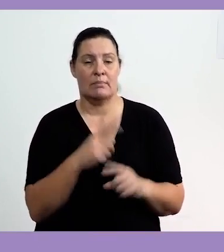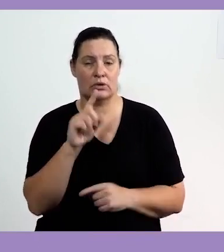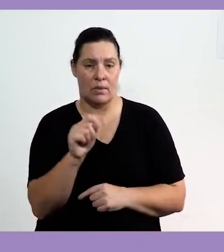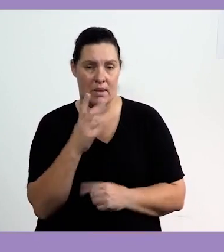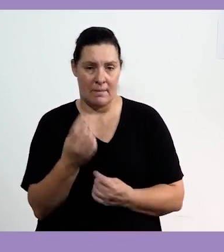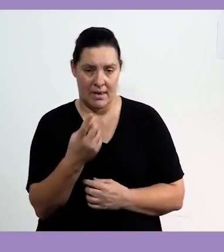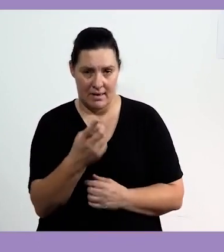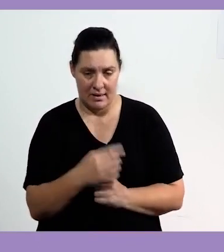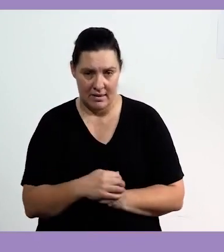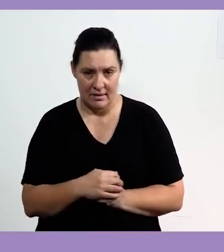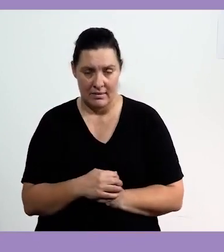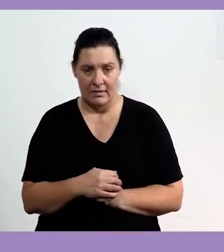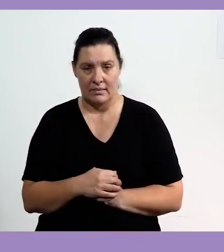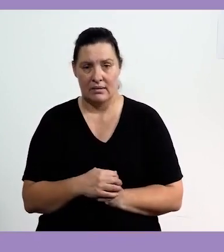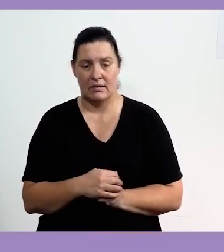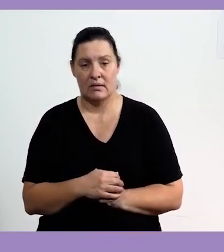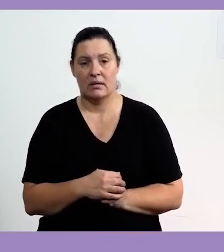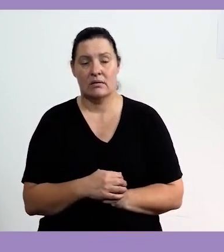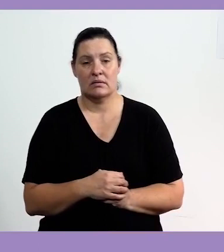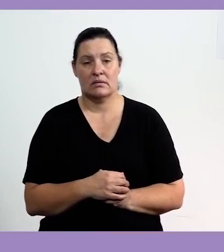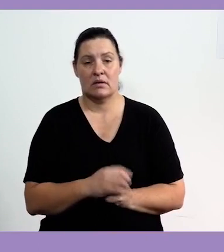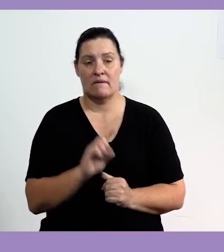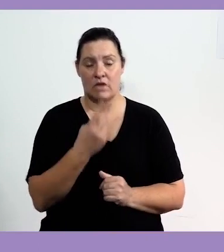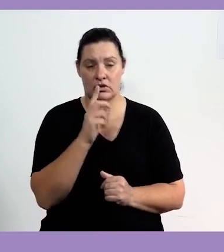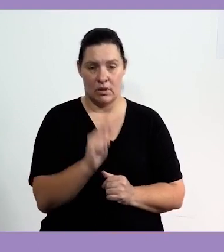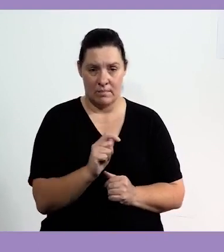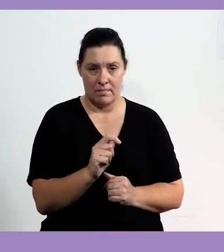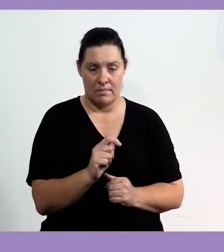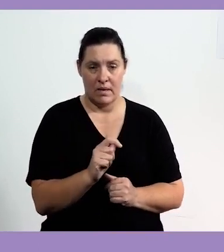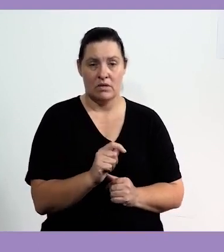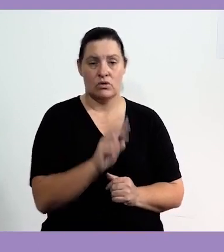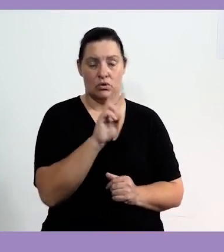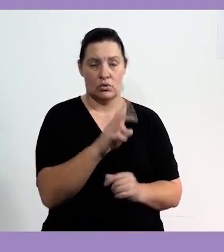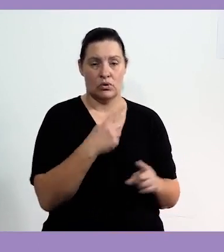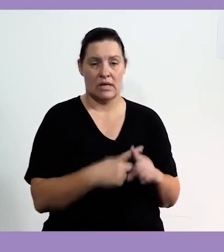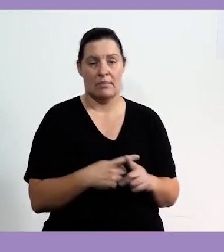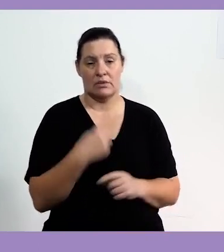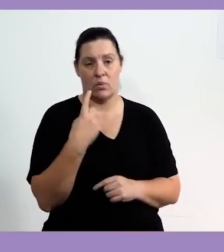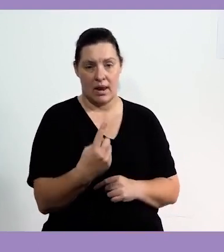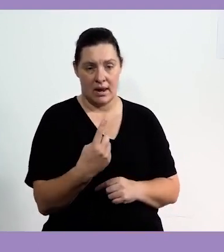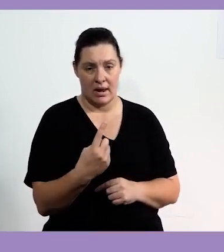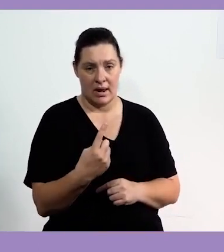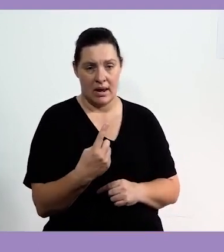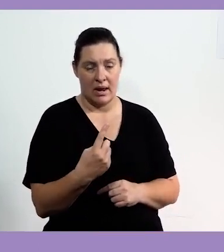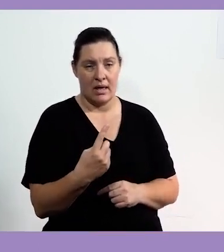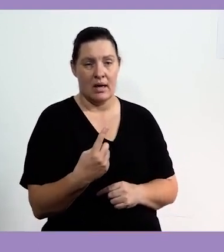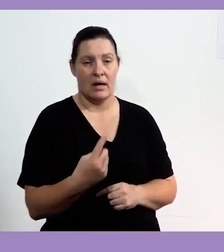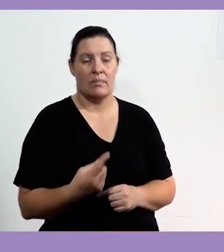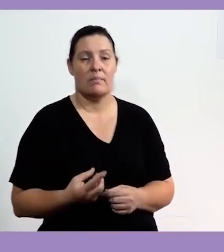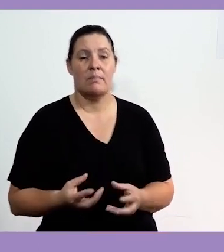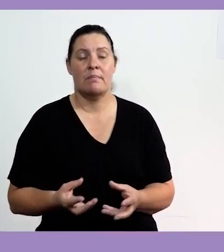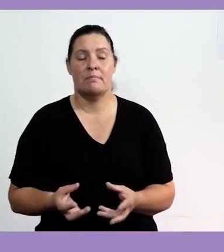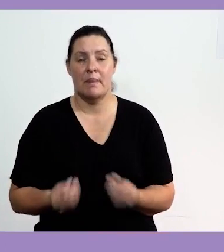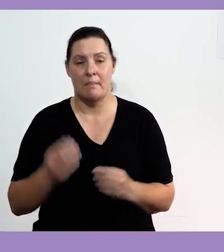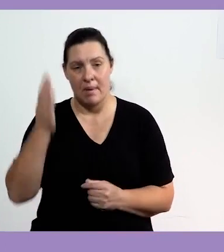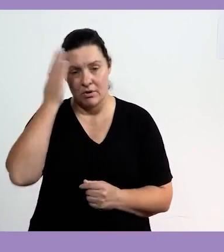with the term number. Now, if I take the first term and I say 2 multiplied by 1 for the